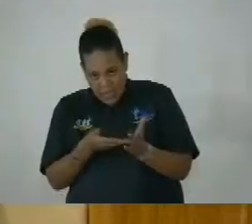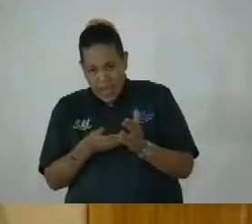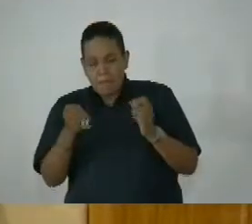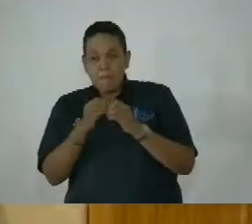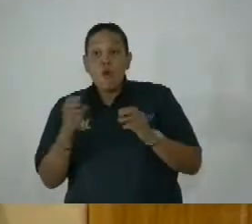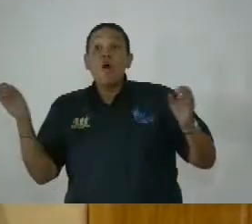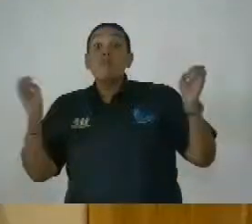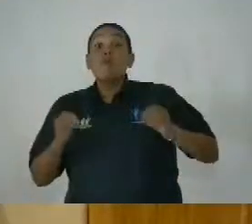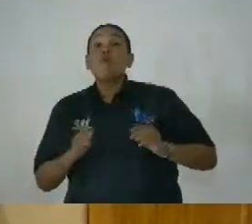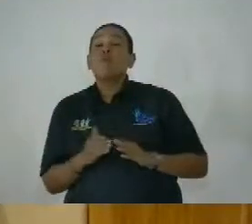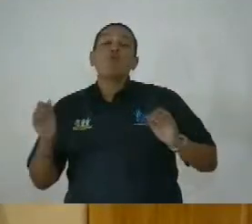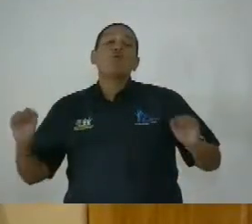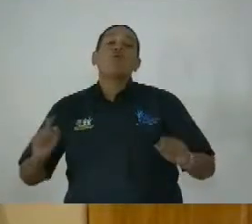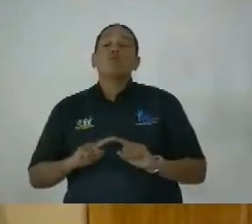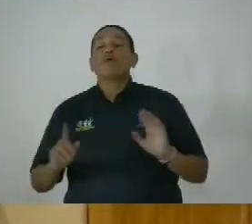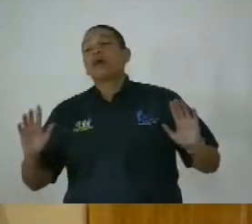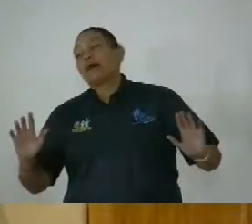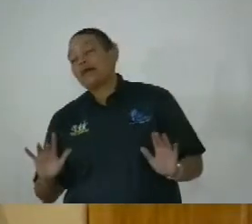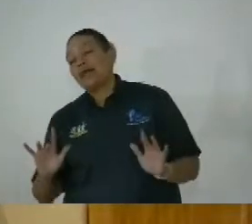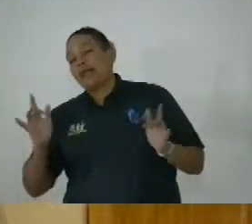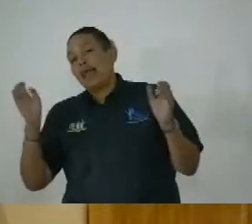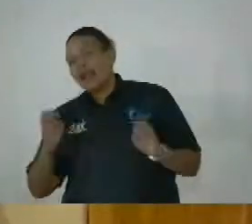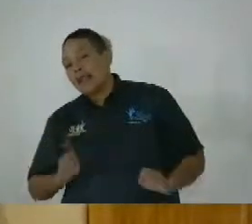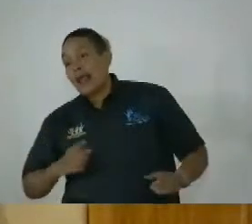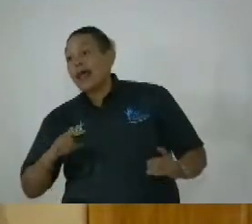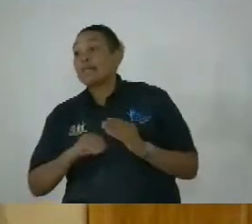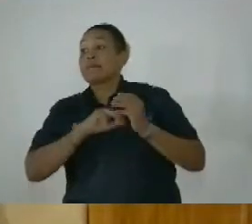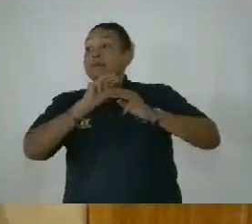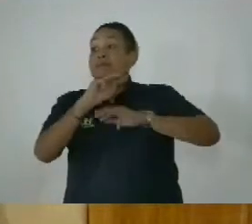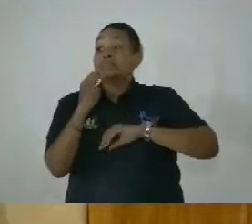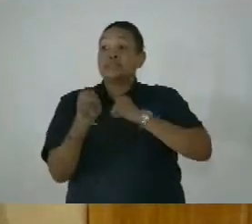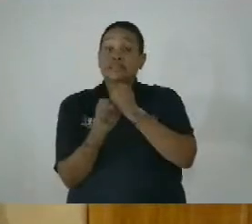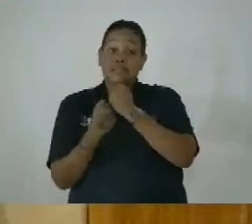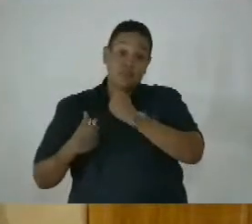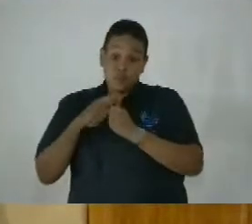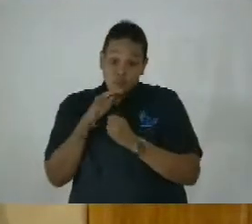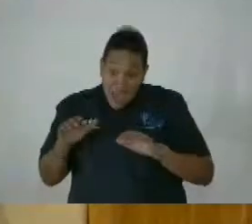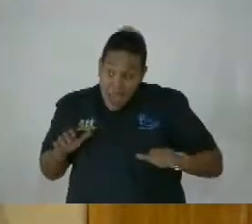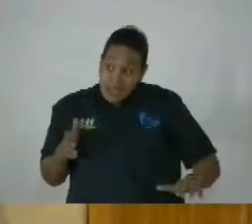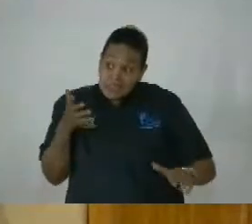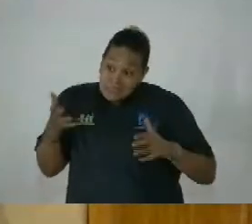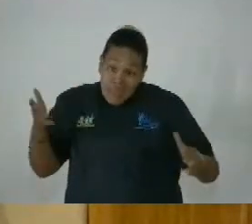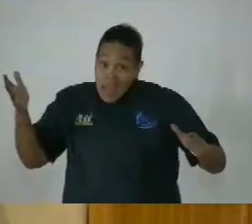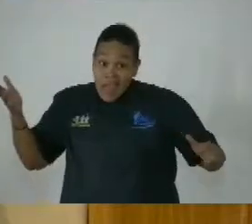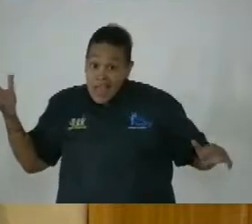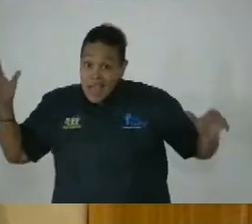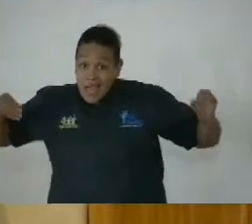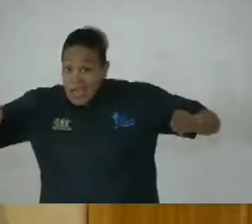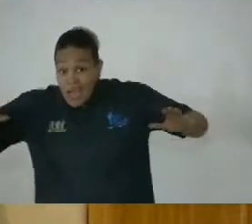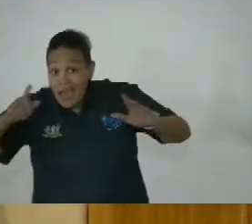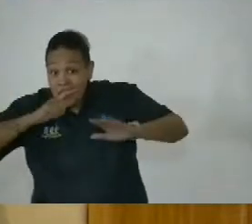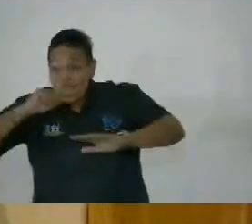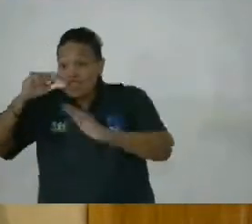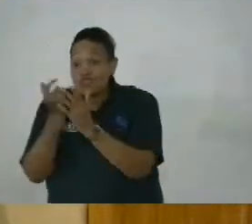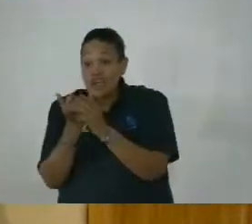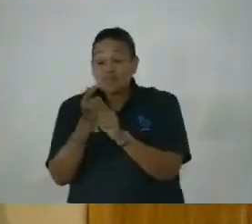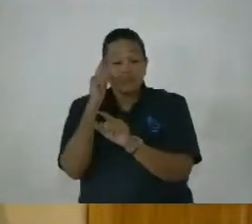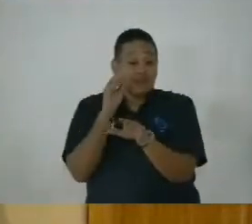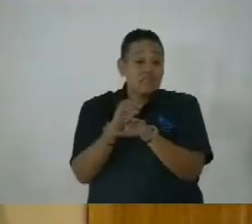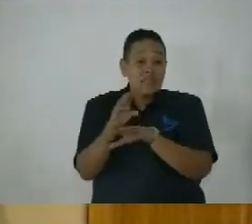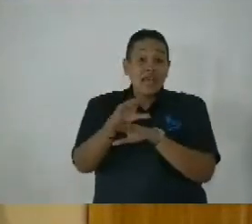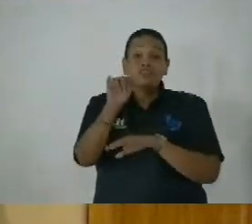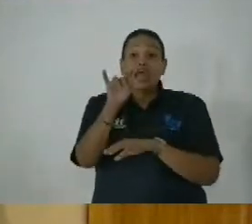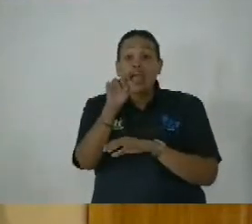that booklet. And as my Minister of State says, who has been very active on the field, she has been to graduation for psychiatric